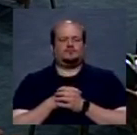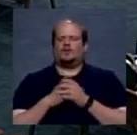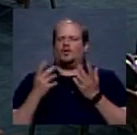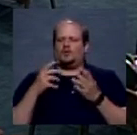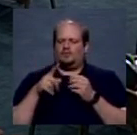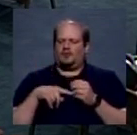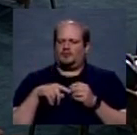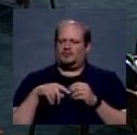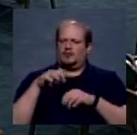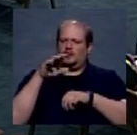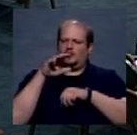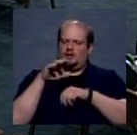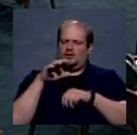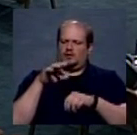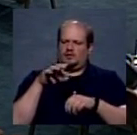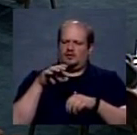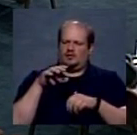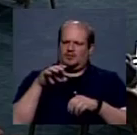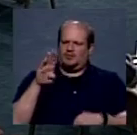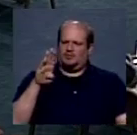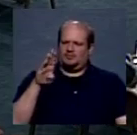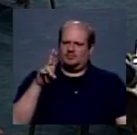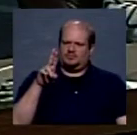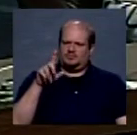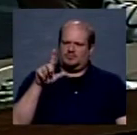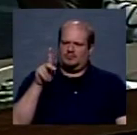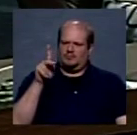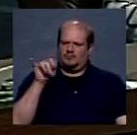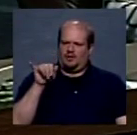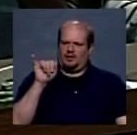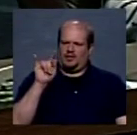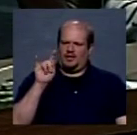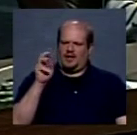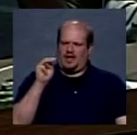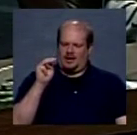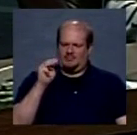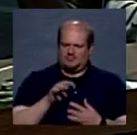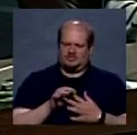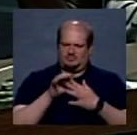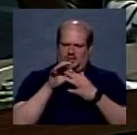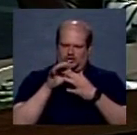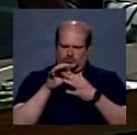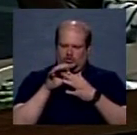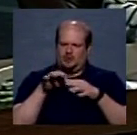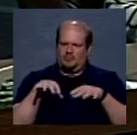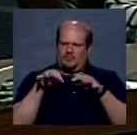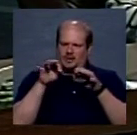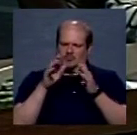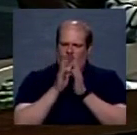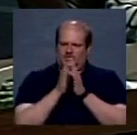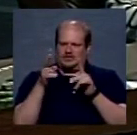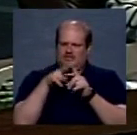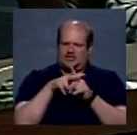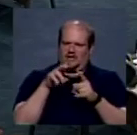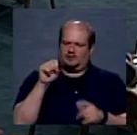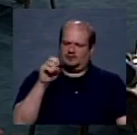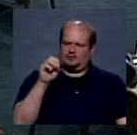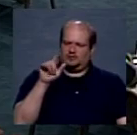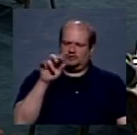about an on-call bulky item special pickup request? It was assigned to solid waste on 3-1.